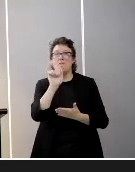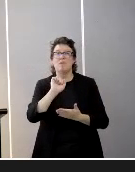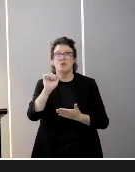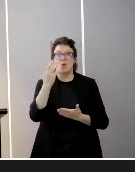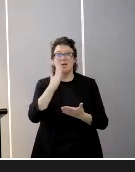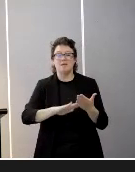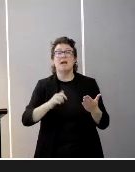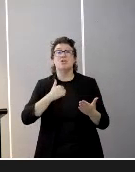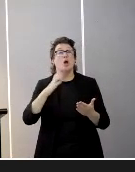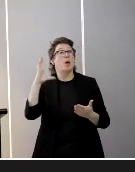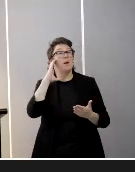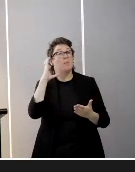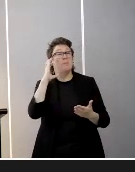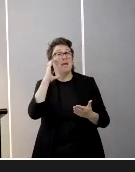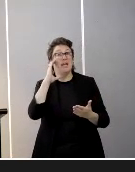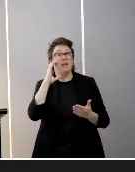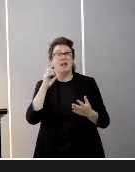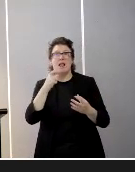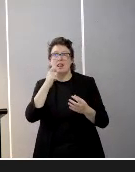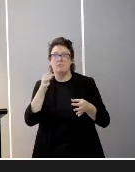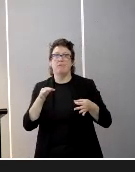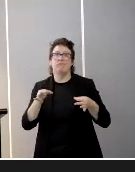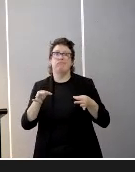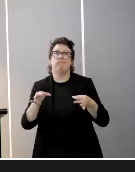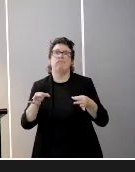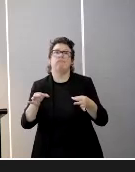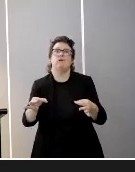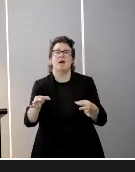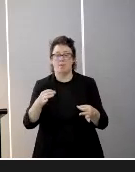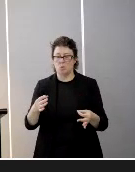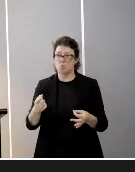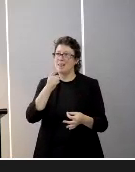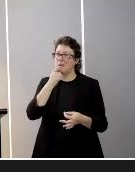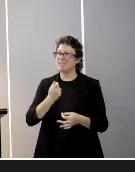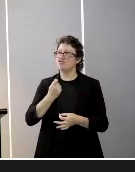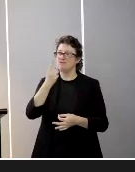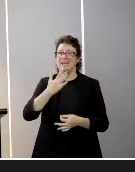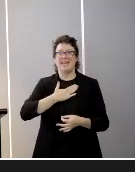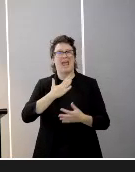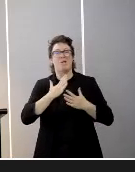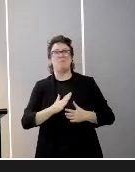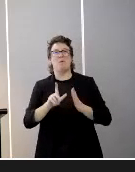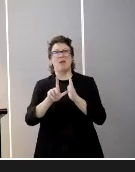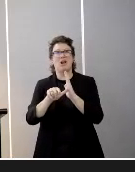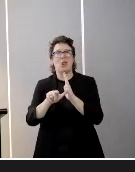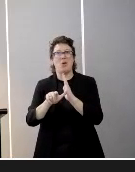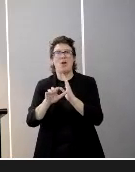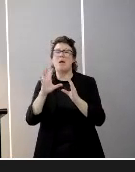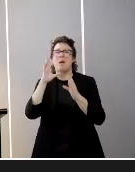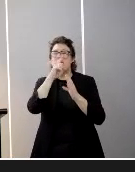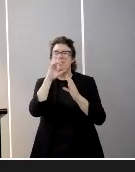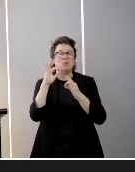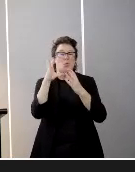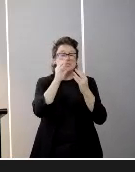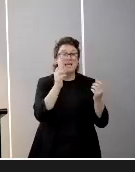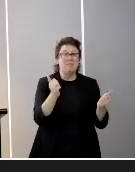pushes our bedtime back, so it's harder to fall asleep because we're tricking our body clock. People don't sleep as long because then they've got to get up the next day to go